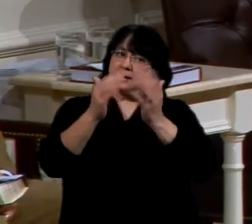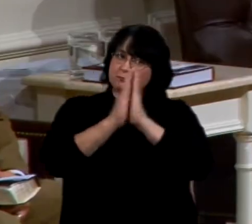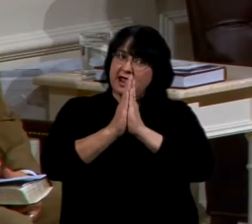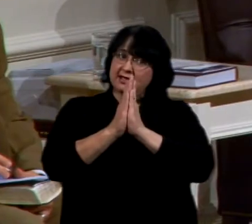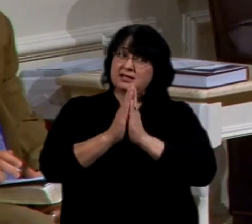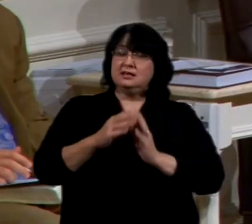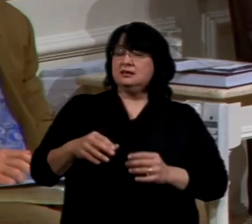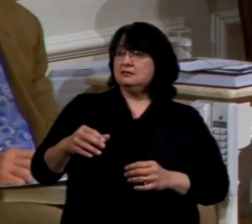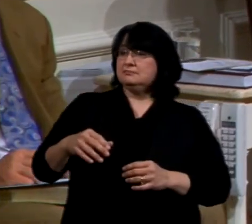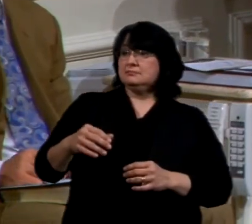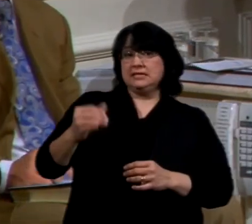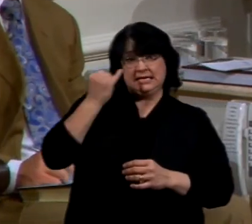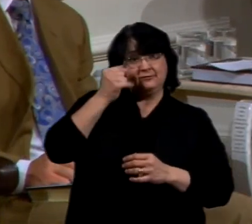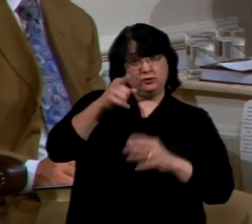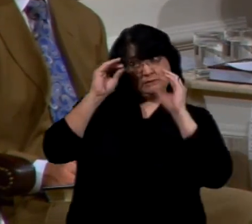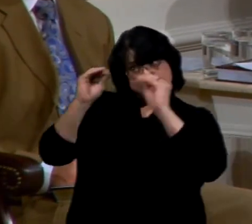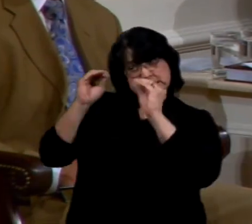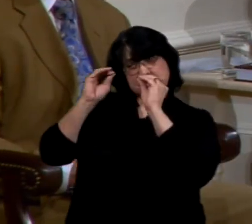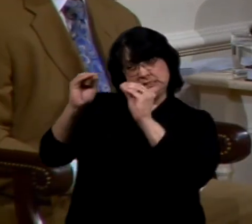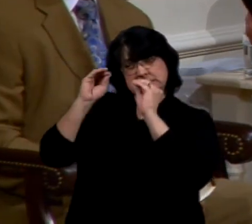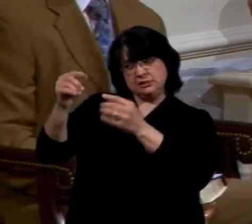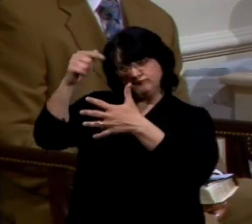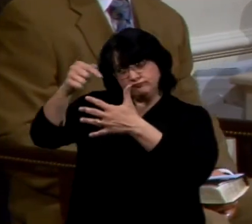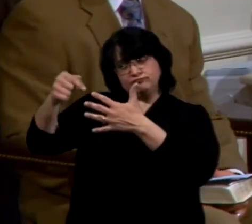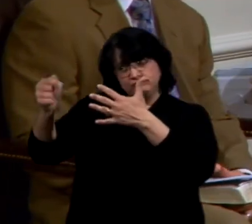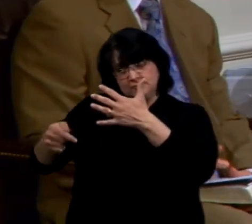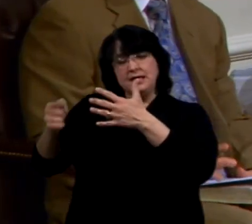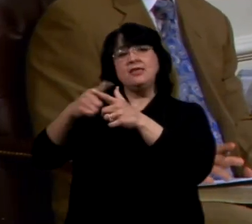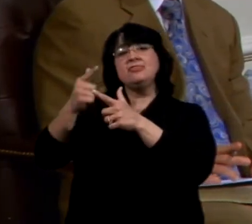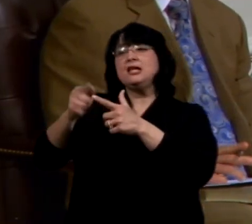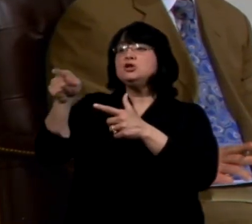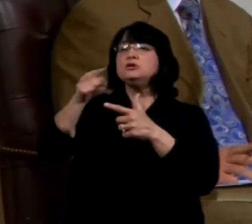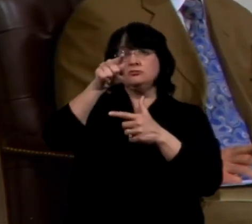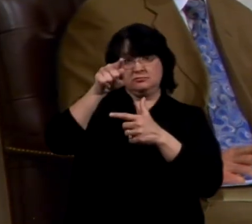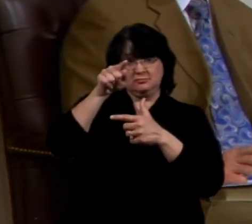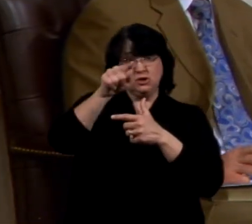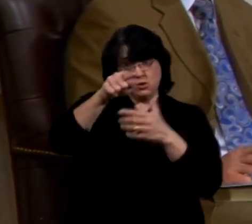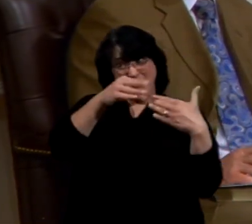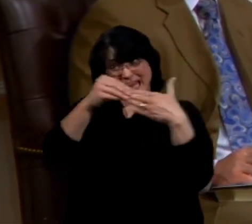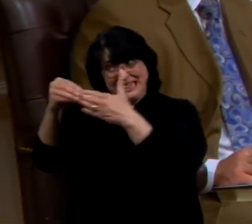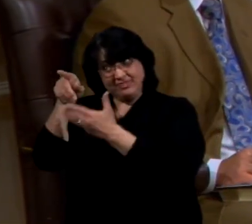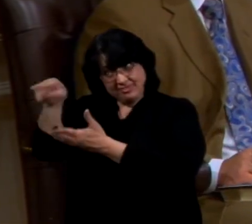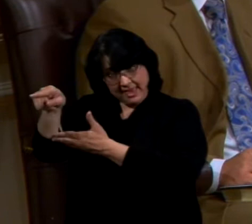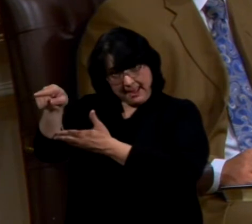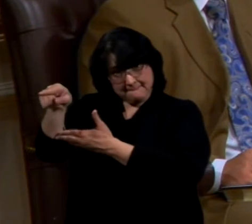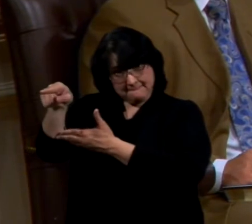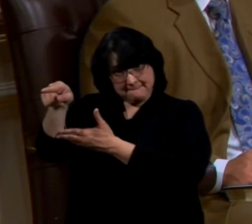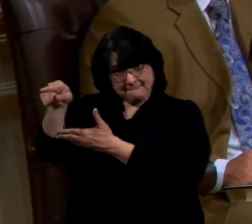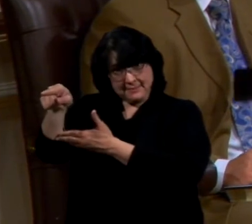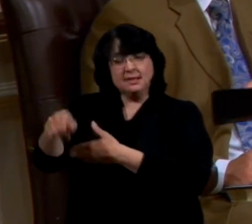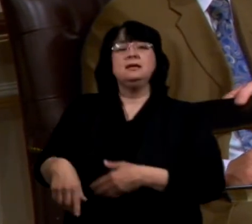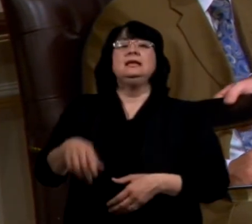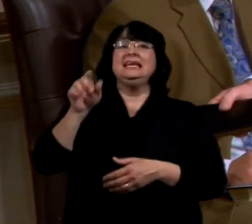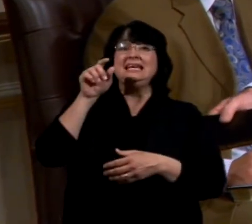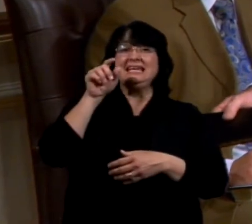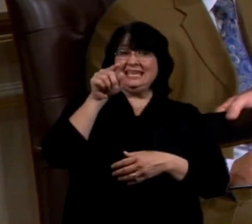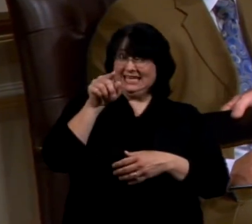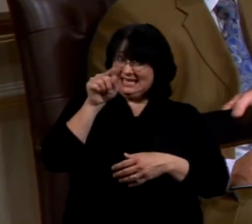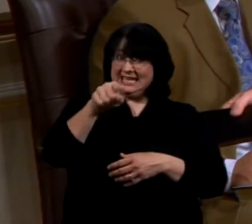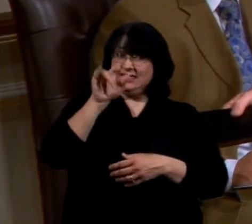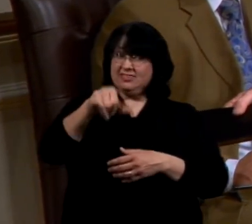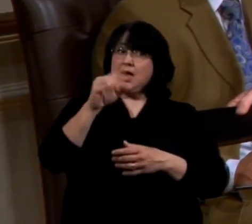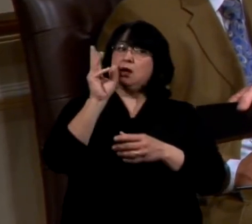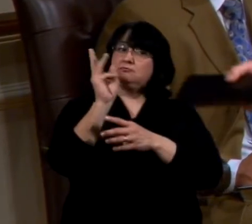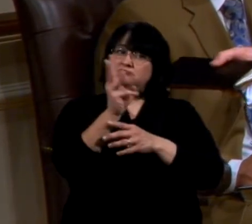him, hey, I've taught you this, taught you this, taught you this. Now I'm going to lead you. He that winneth